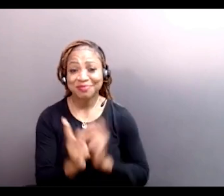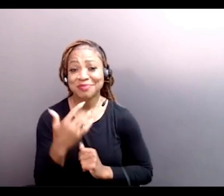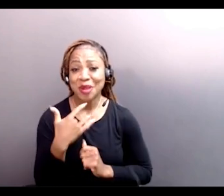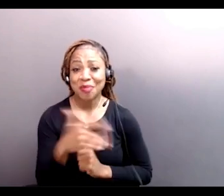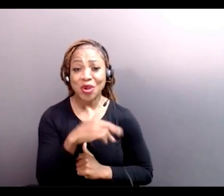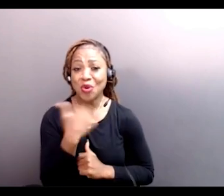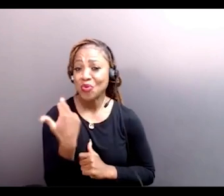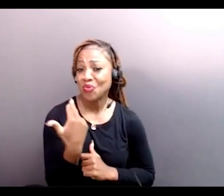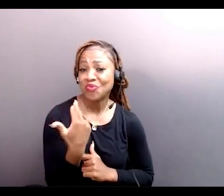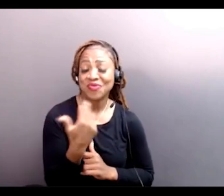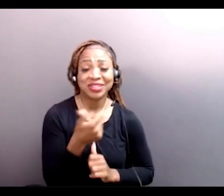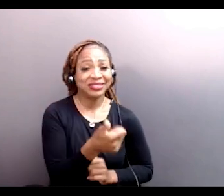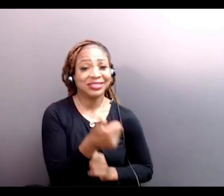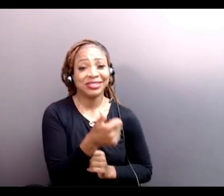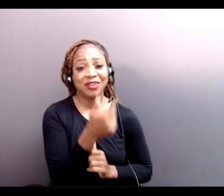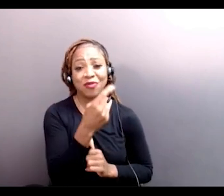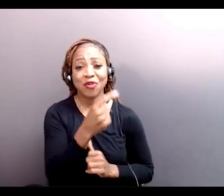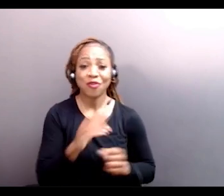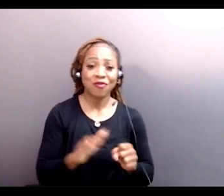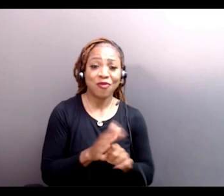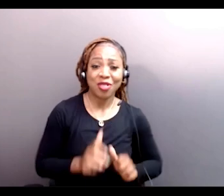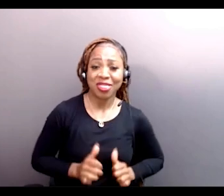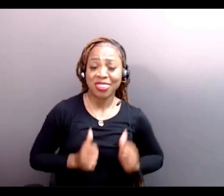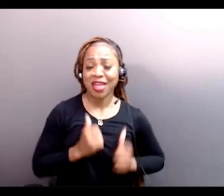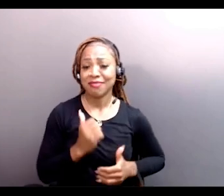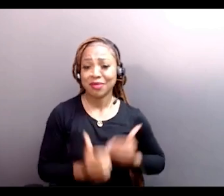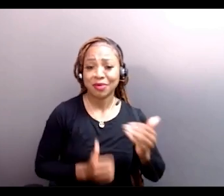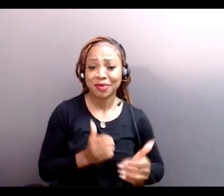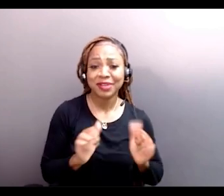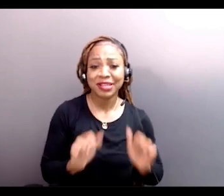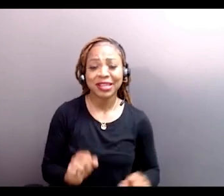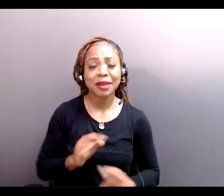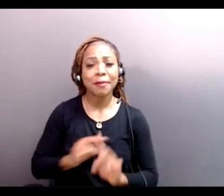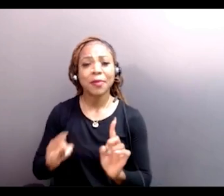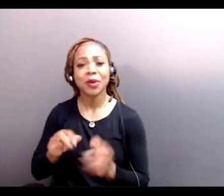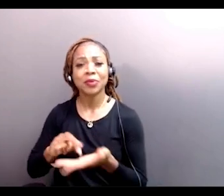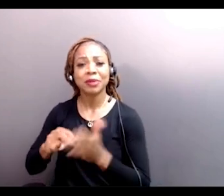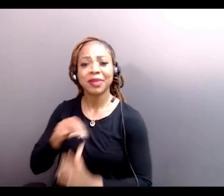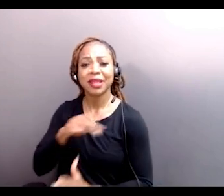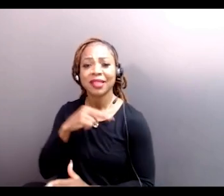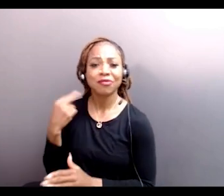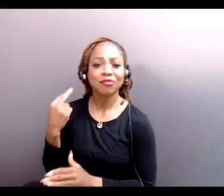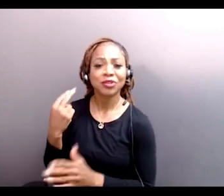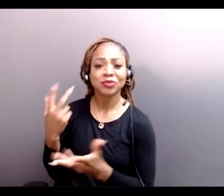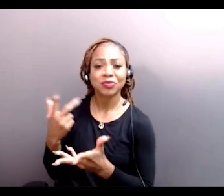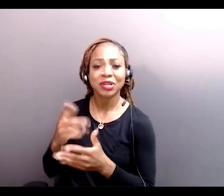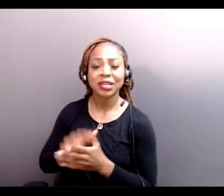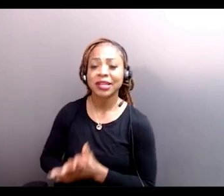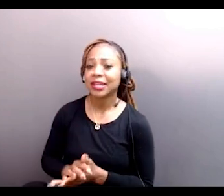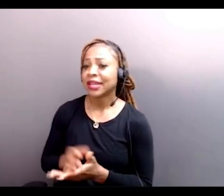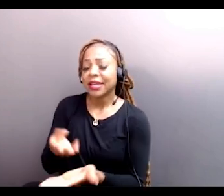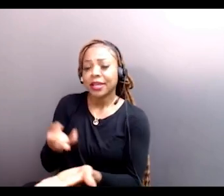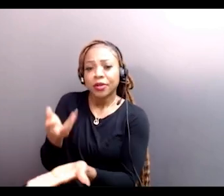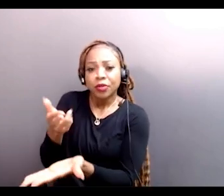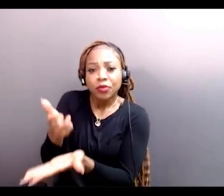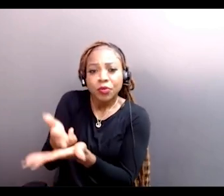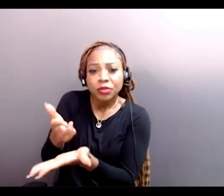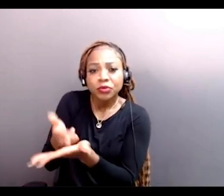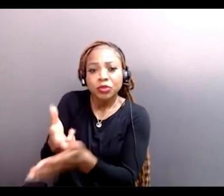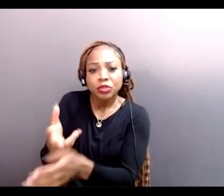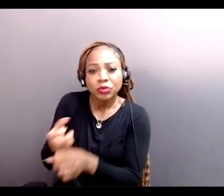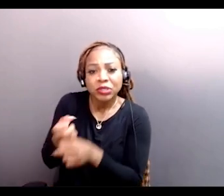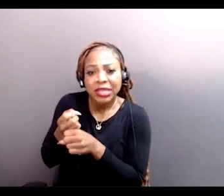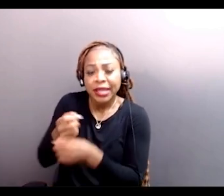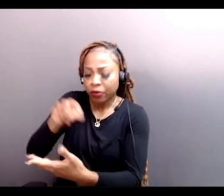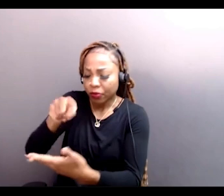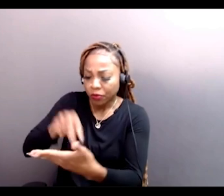have, full lives. So what does it mean to put something on the line? What does it mean to be supportive of the material that you received? What does it mean to look